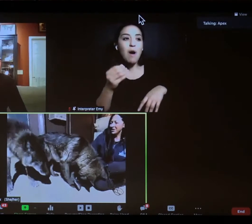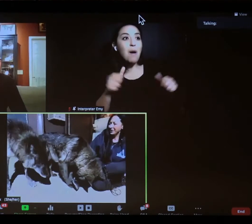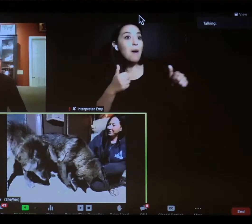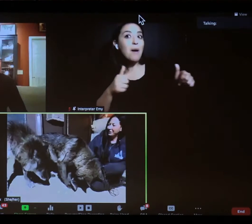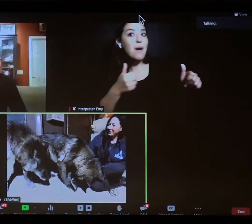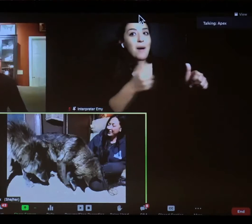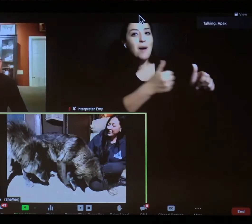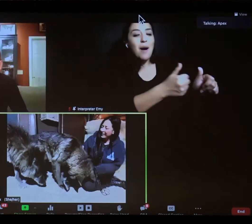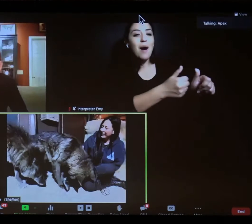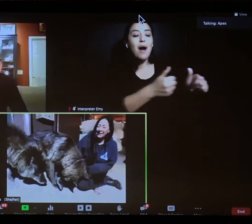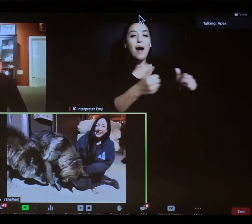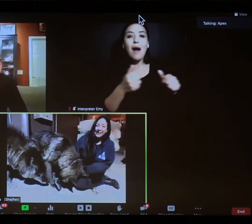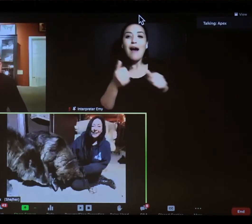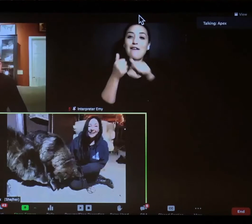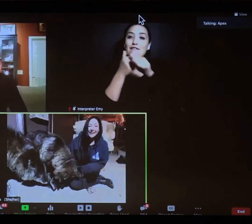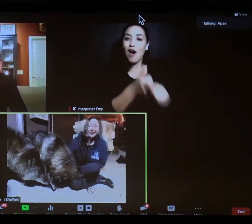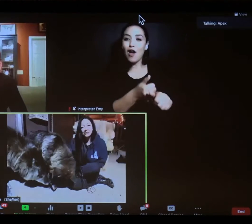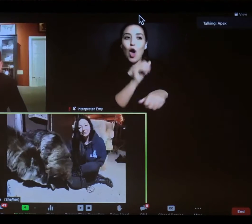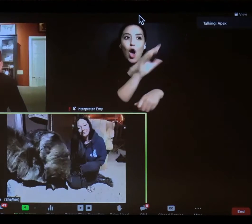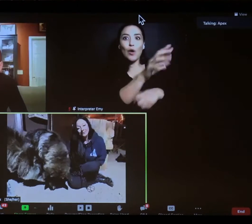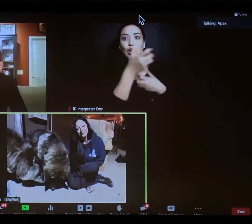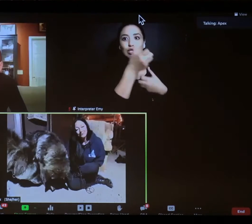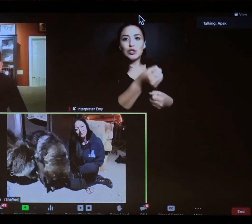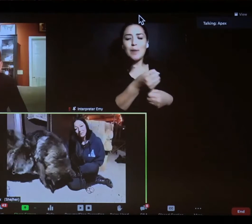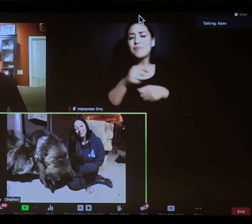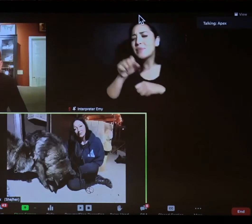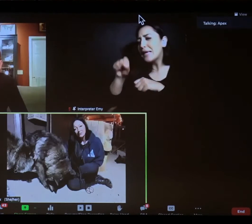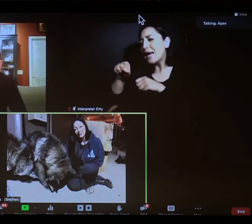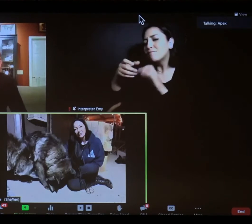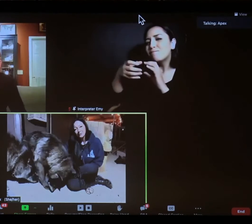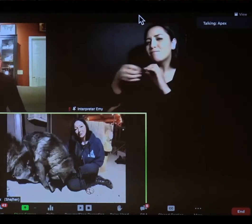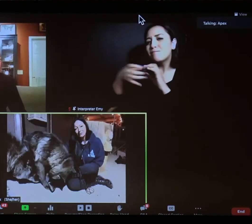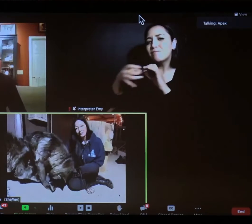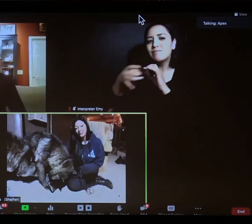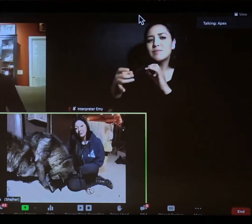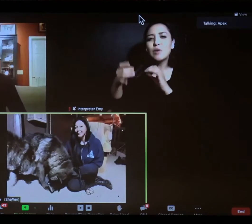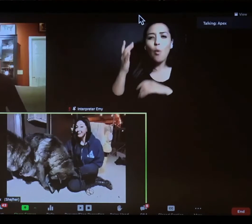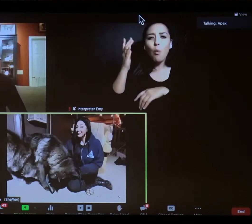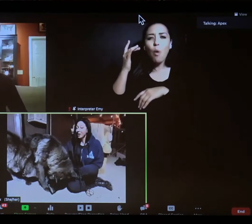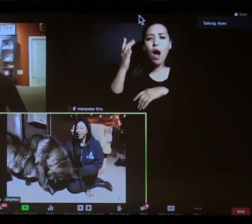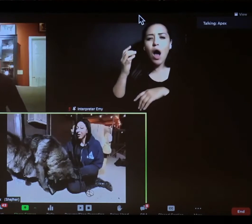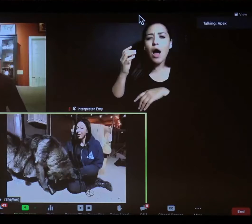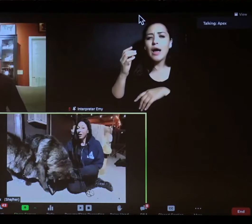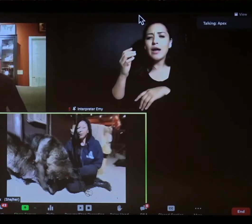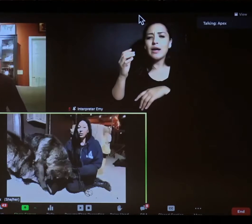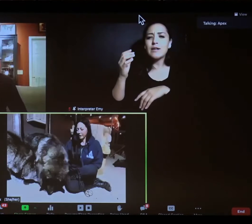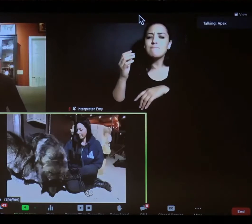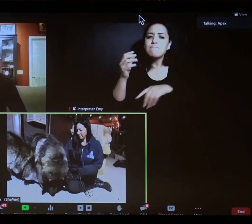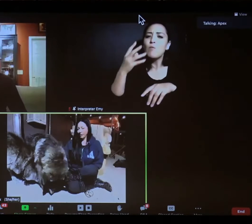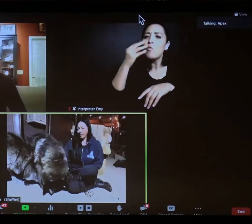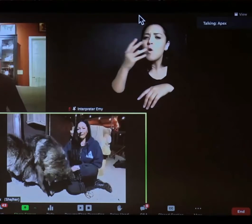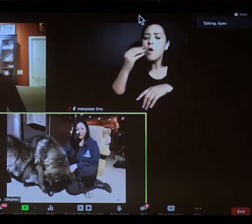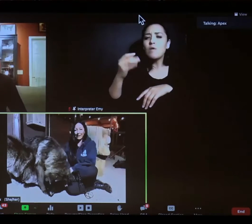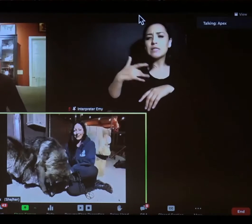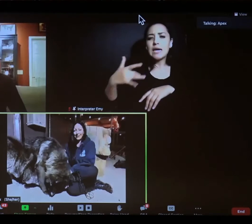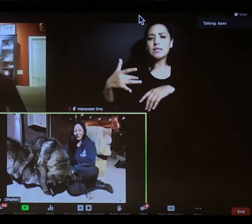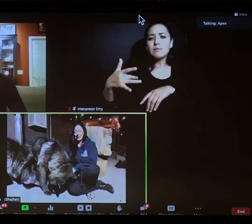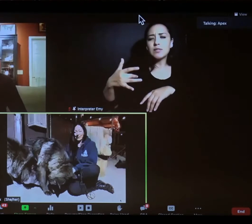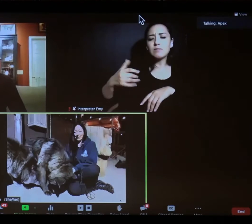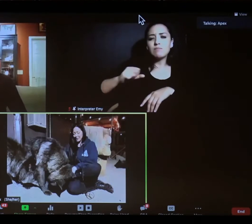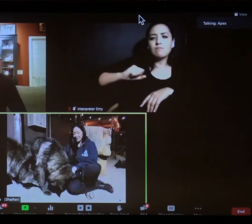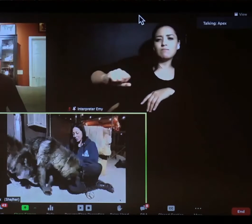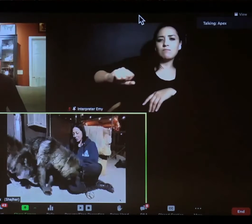too. Can you talk a little bit more about why wolves are so leery of men? Laura is asking. Oh, Laura, that's a